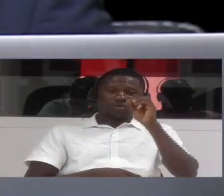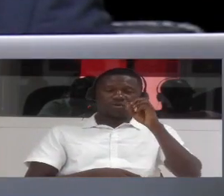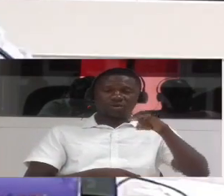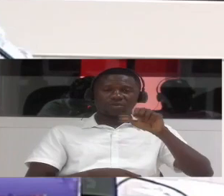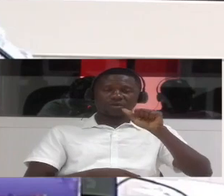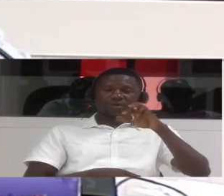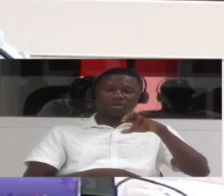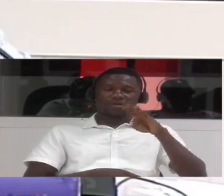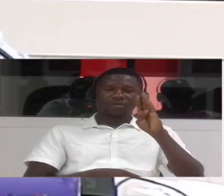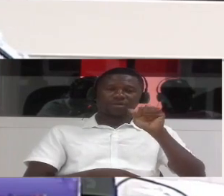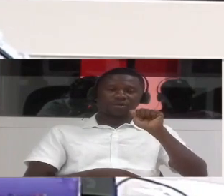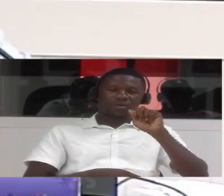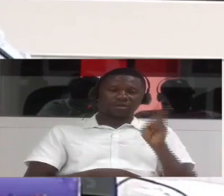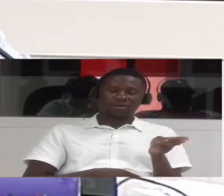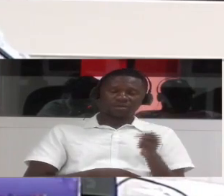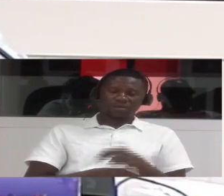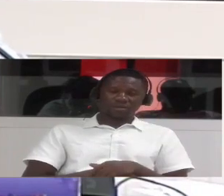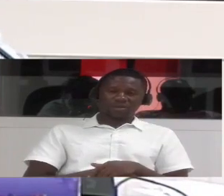Yeah, Omar was also assaulted